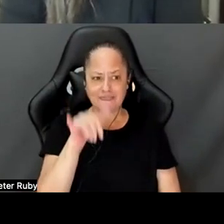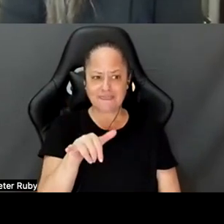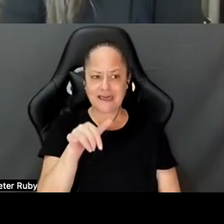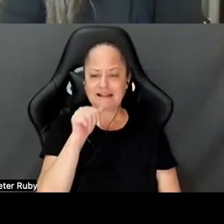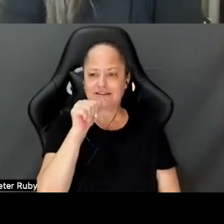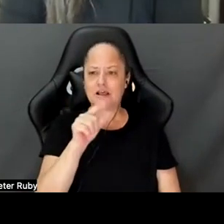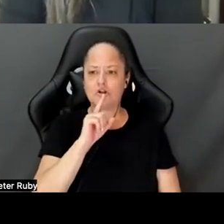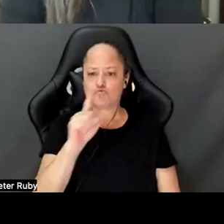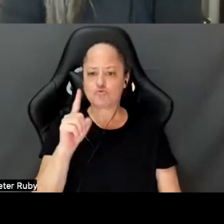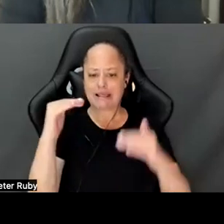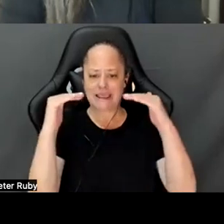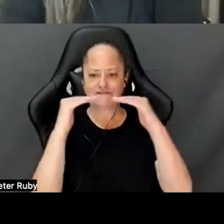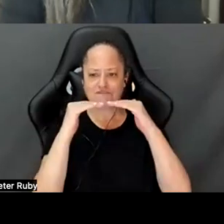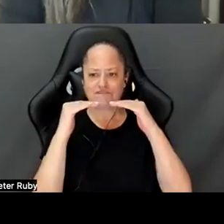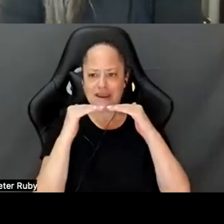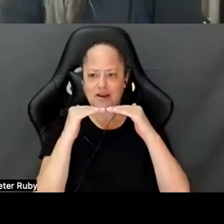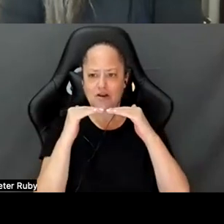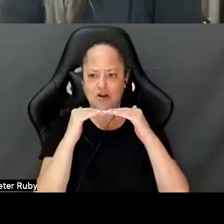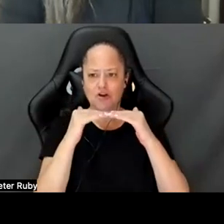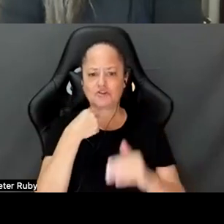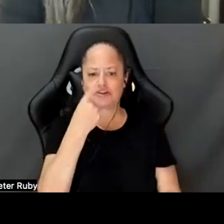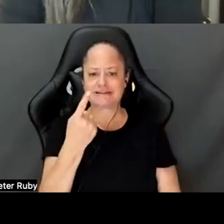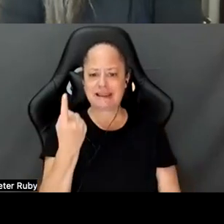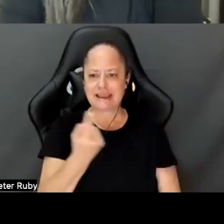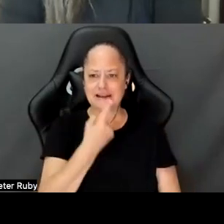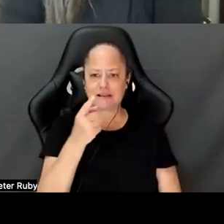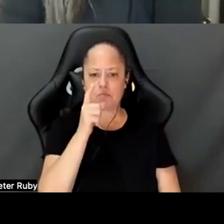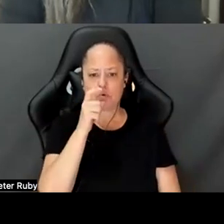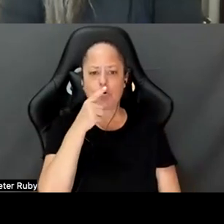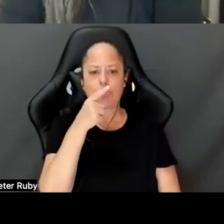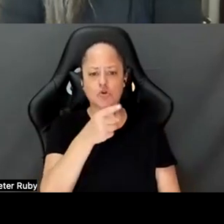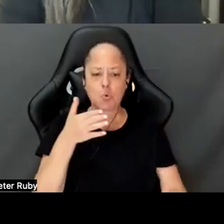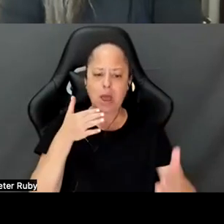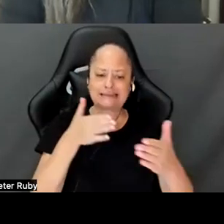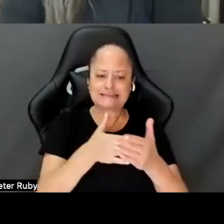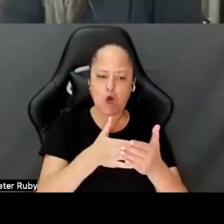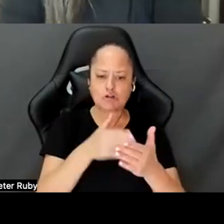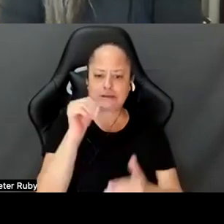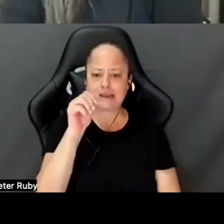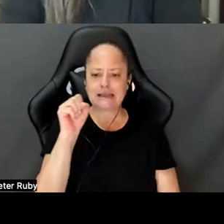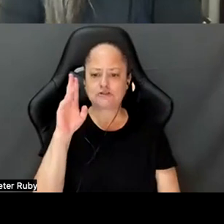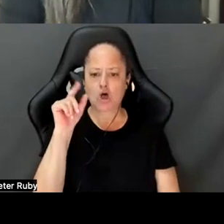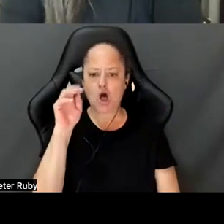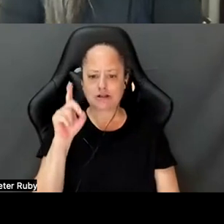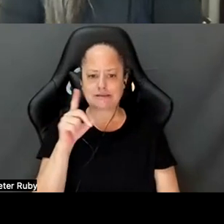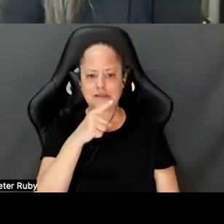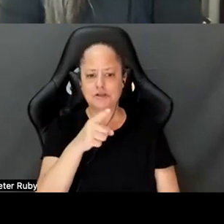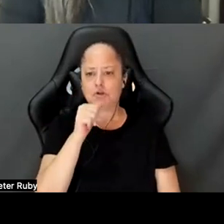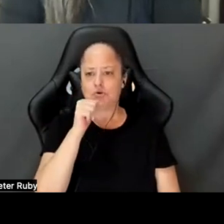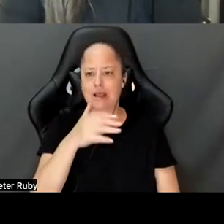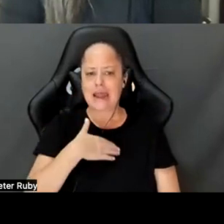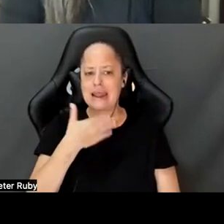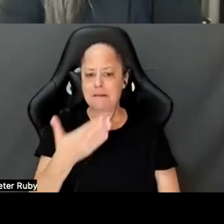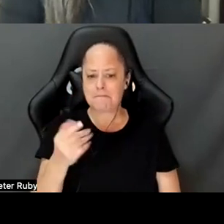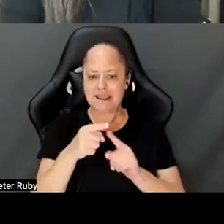not really fair to say to somebody who you assaulted. But since you didn't admit to that,